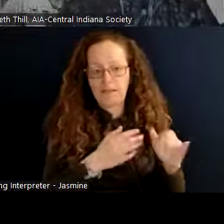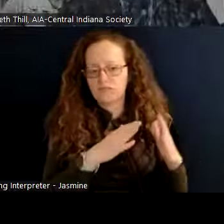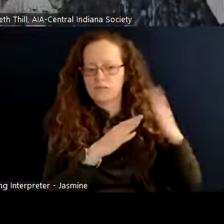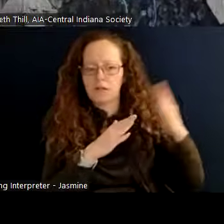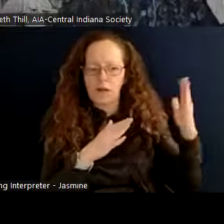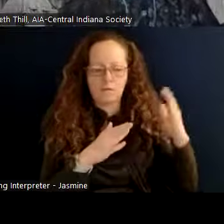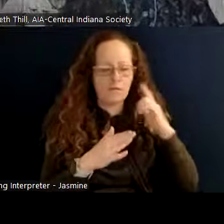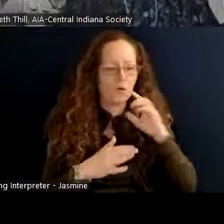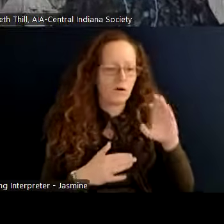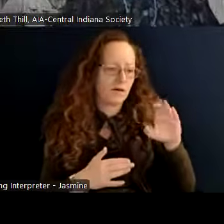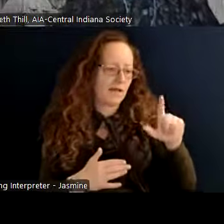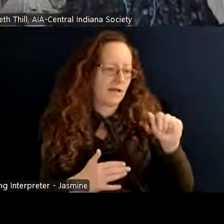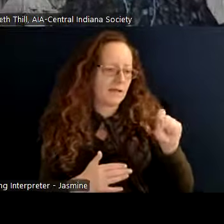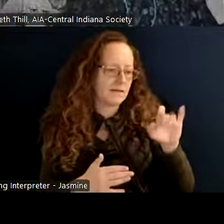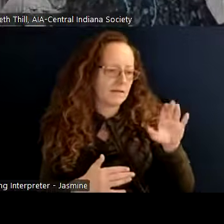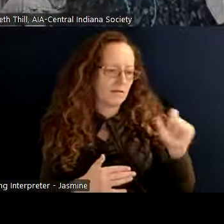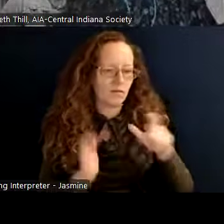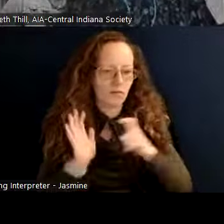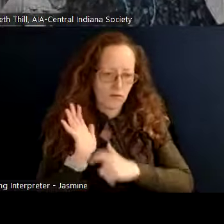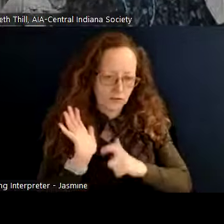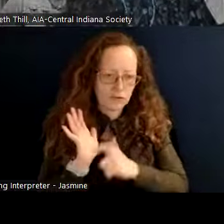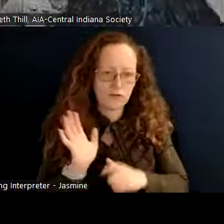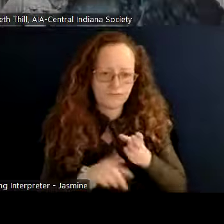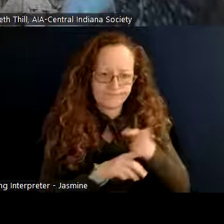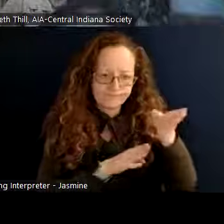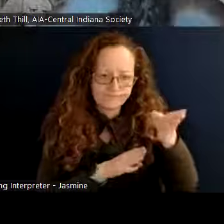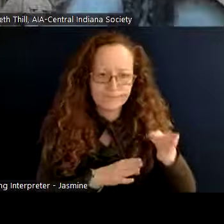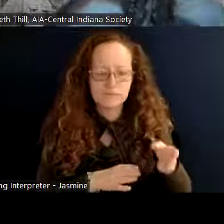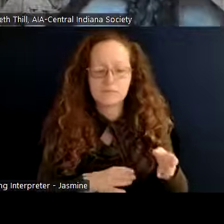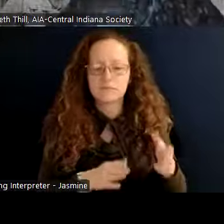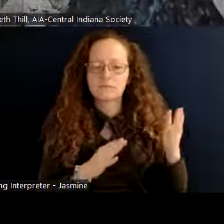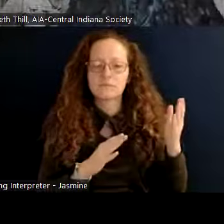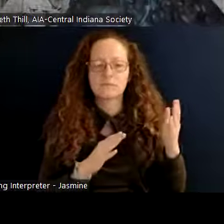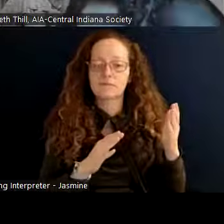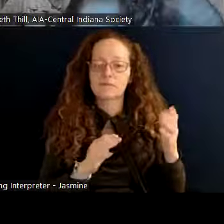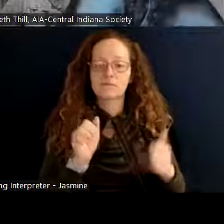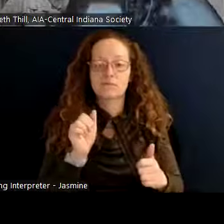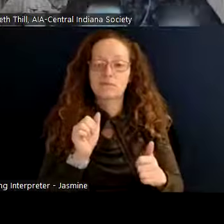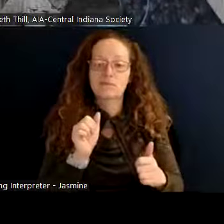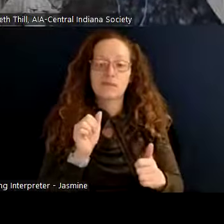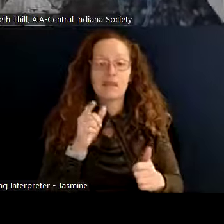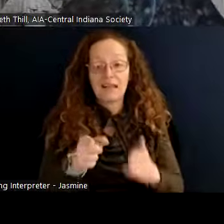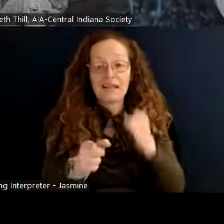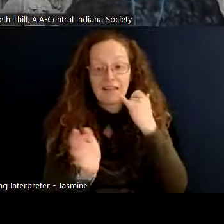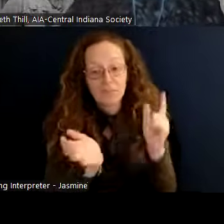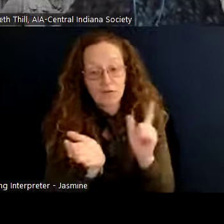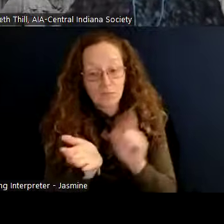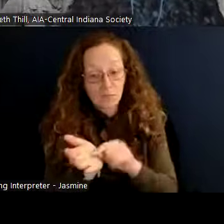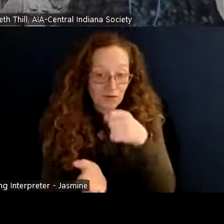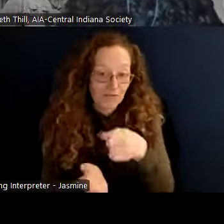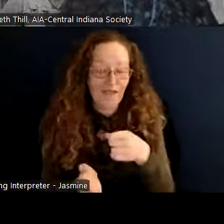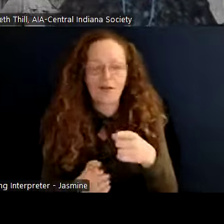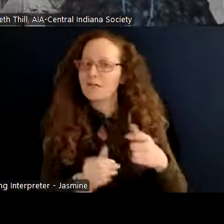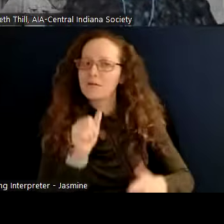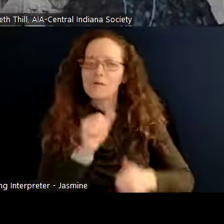of classical archaeology. It's the happiest thing you can publish in. You get so excited if you get published